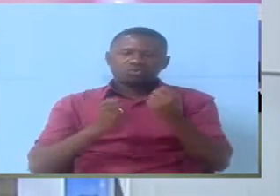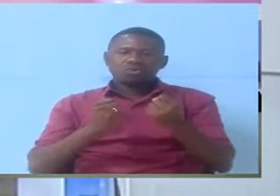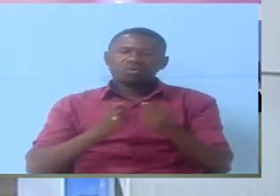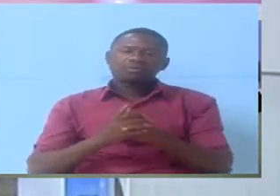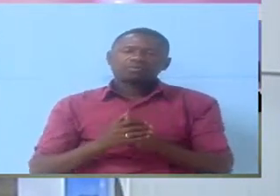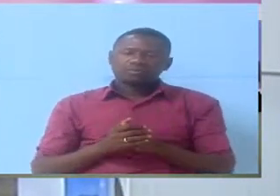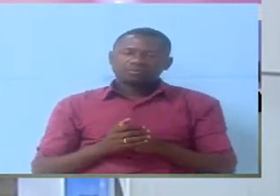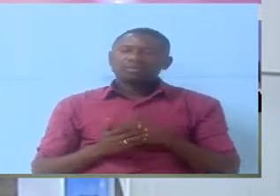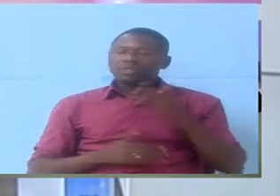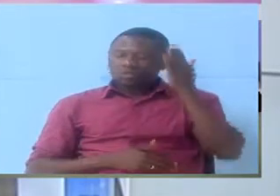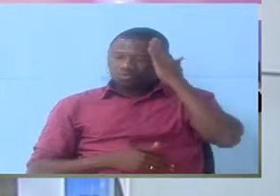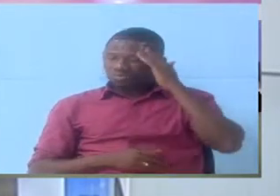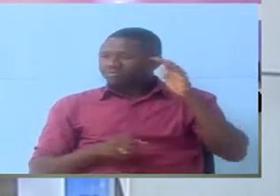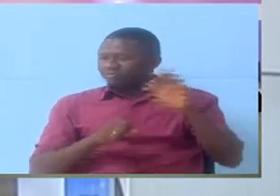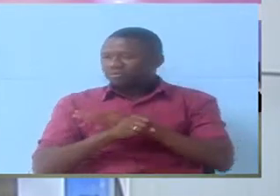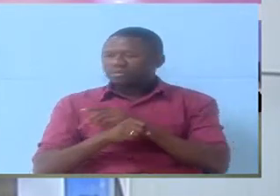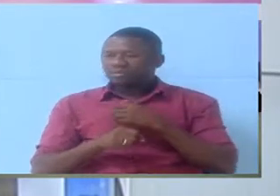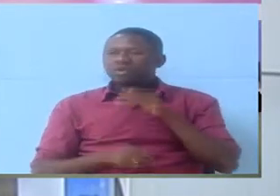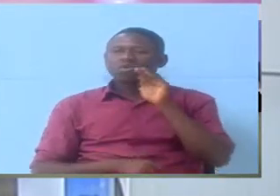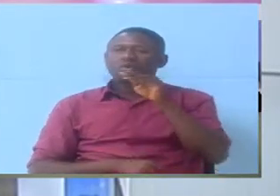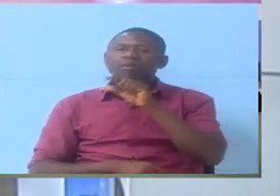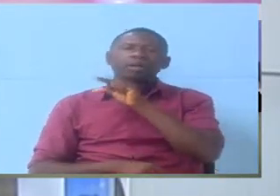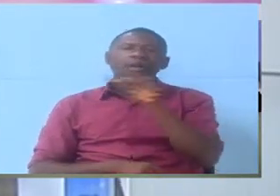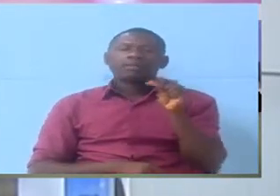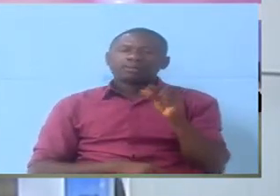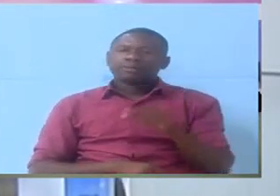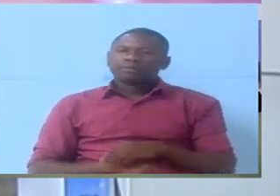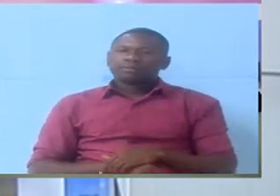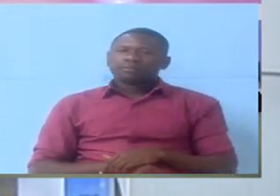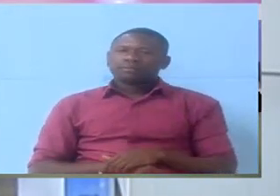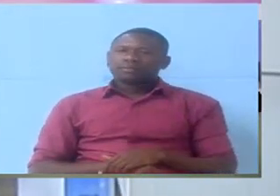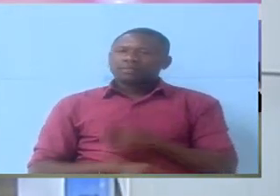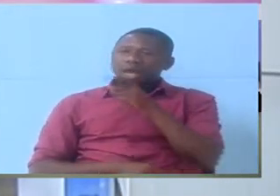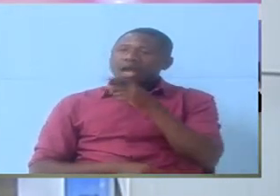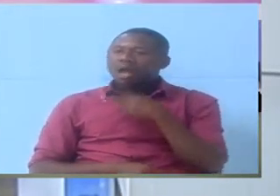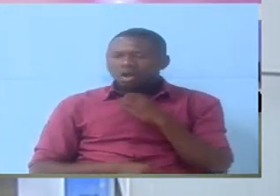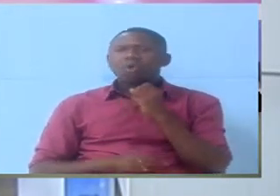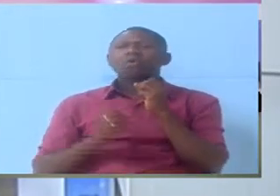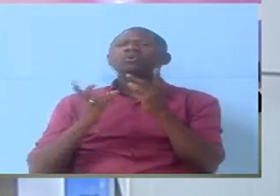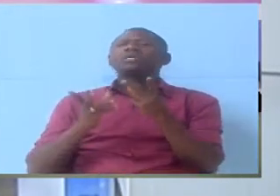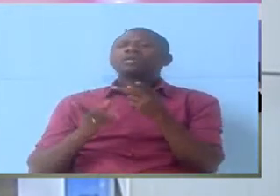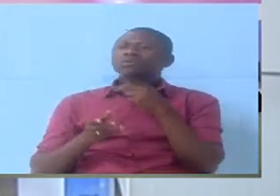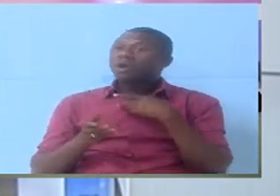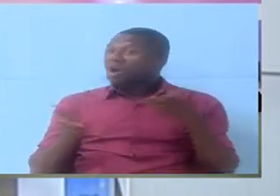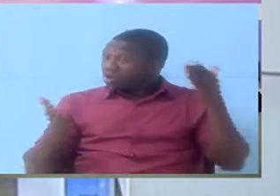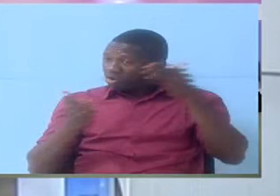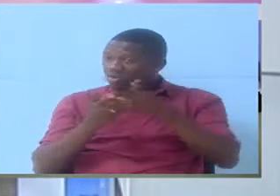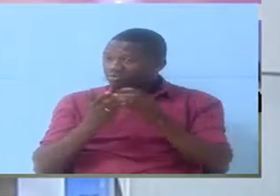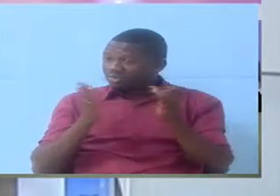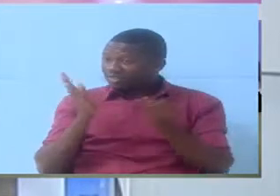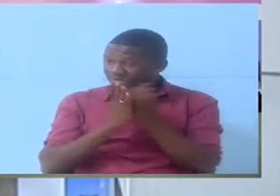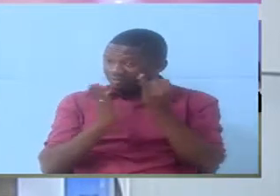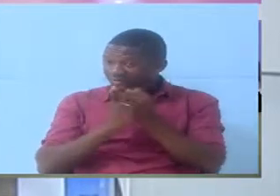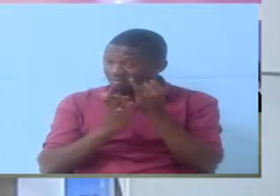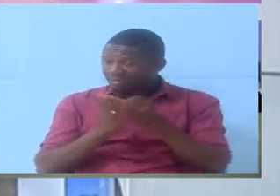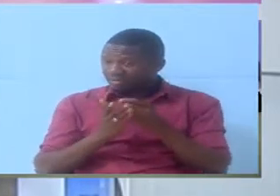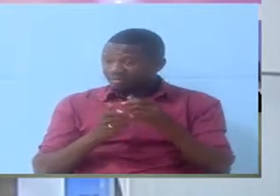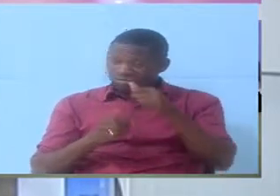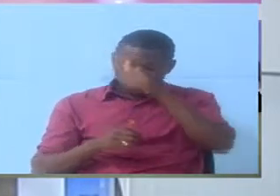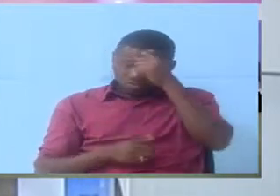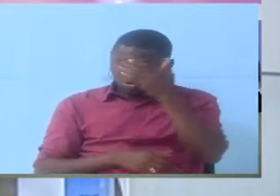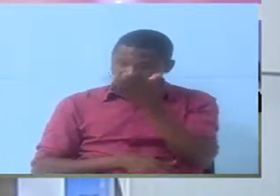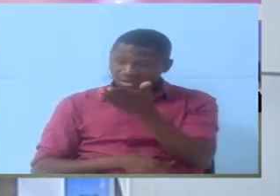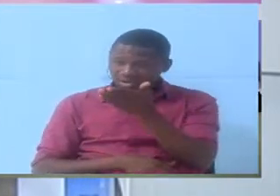called my name. He said, are you on the investigations? I said, yes,